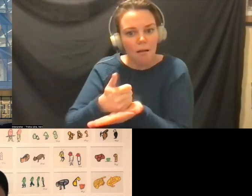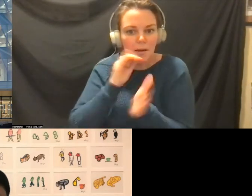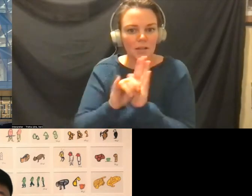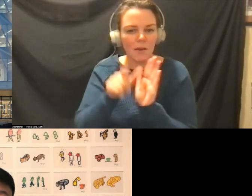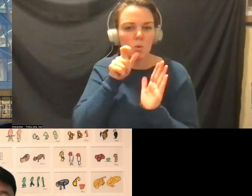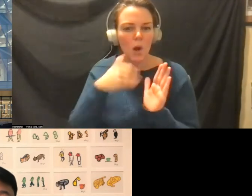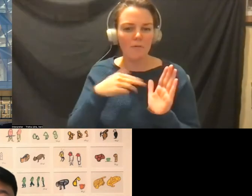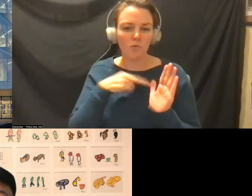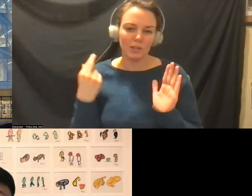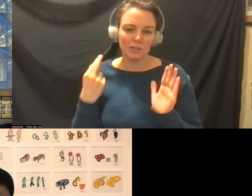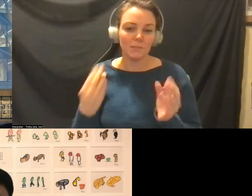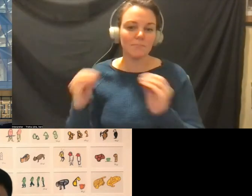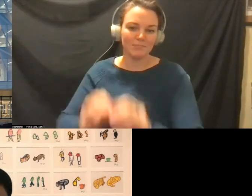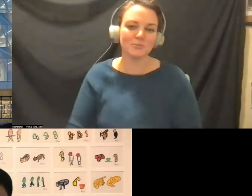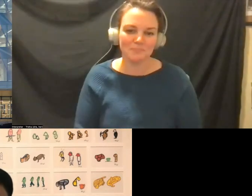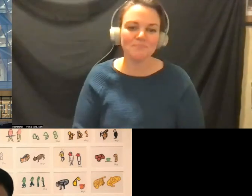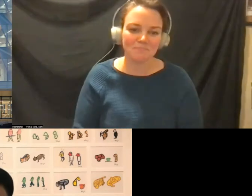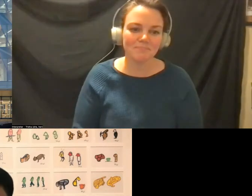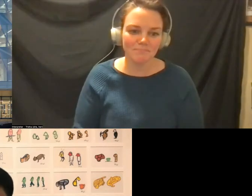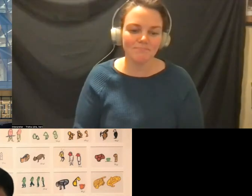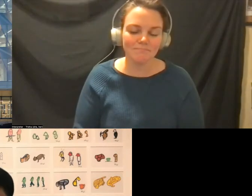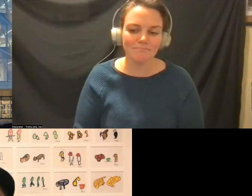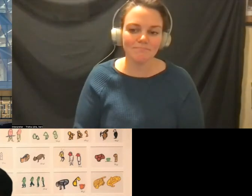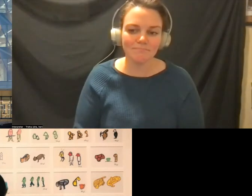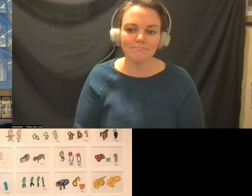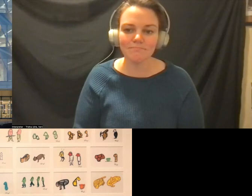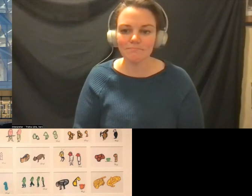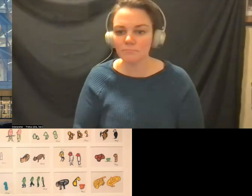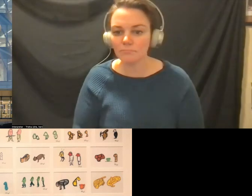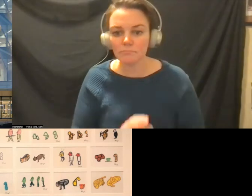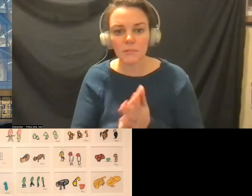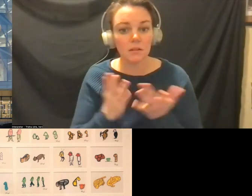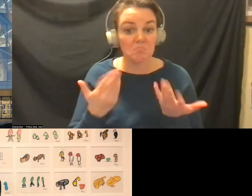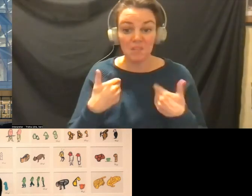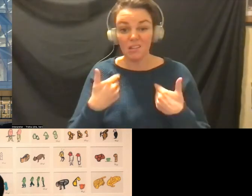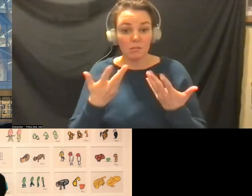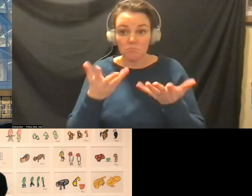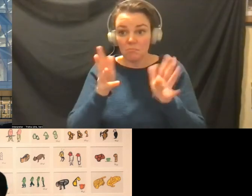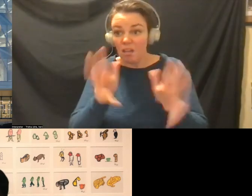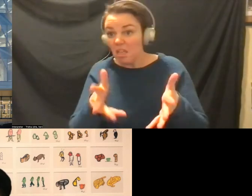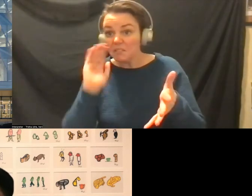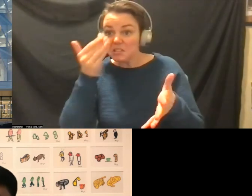at-risk use even better. And there's, we have a few minutes for